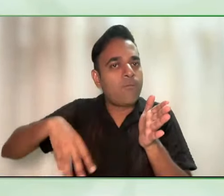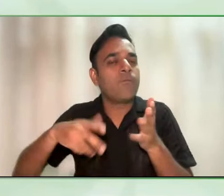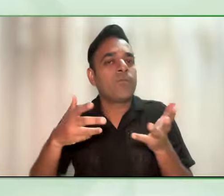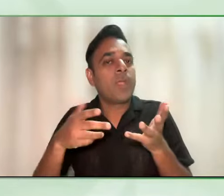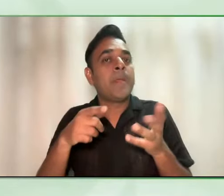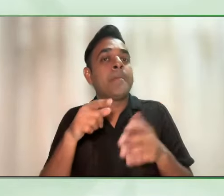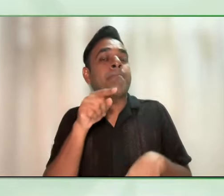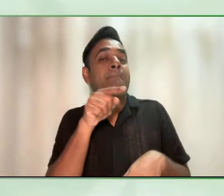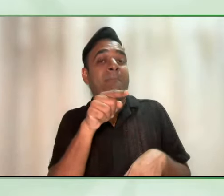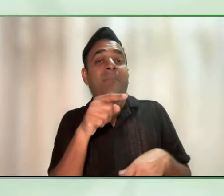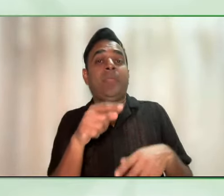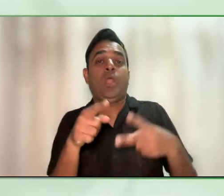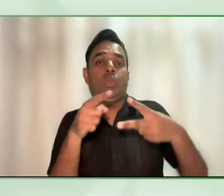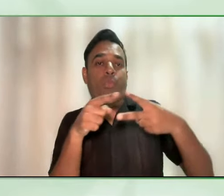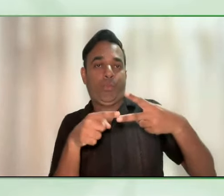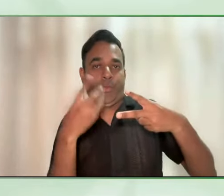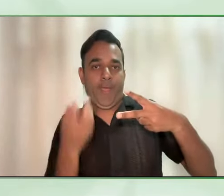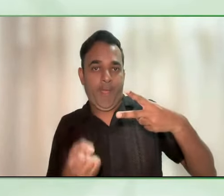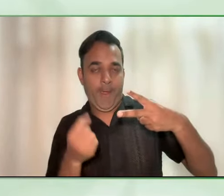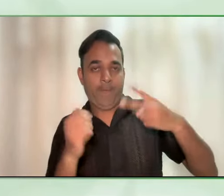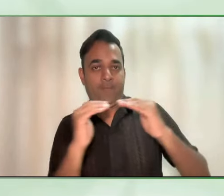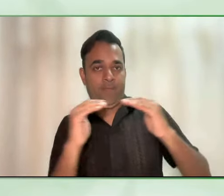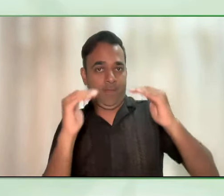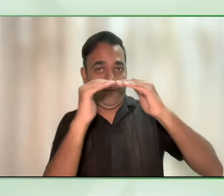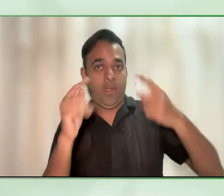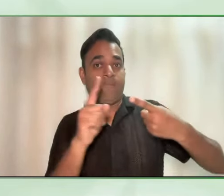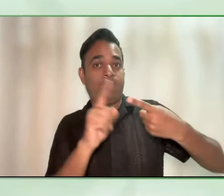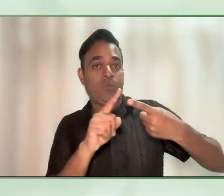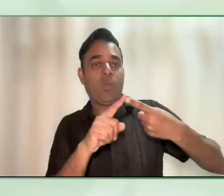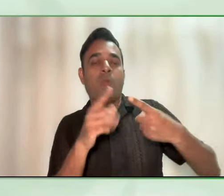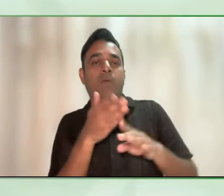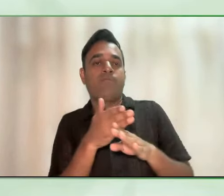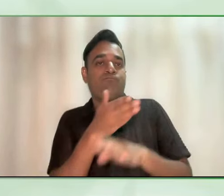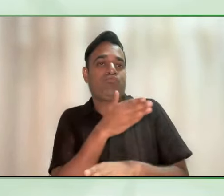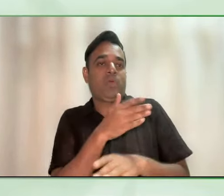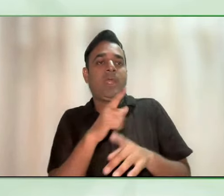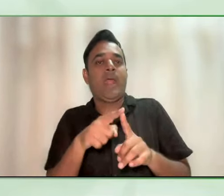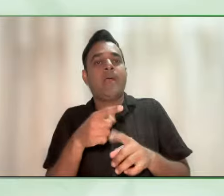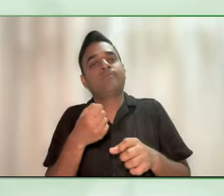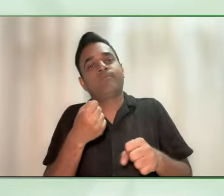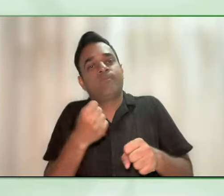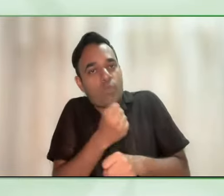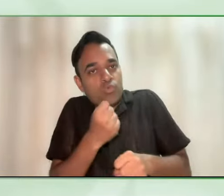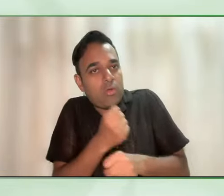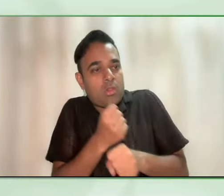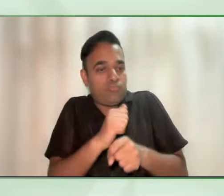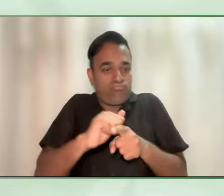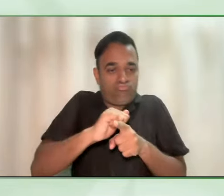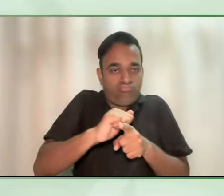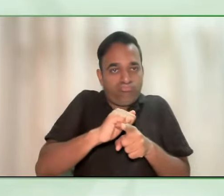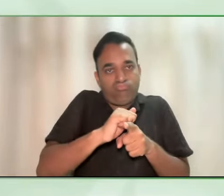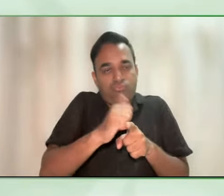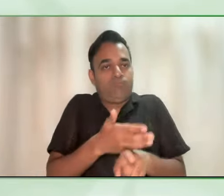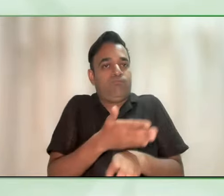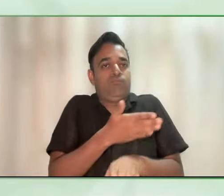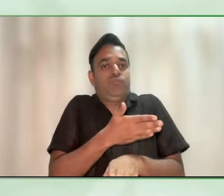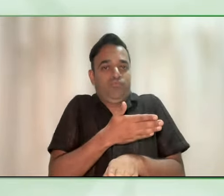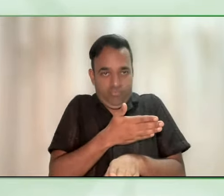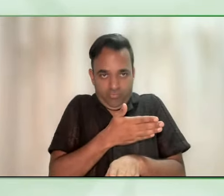communication. So they have a first contact with how to use the computer, how to manage social media and